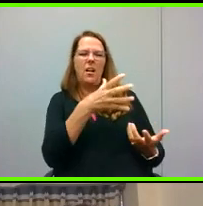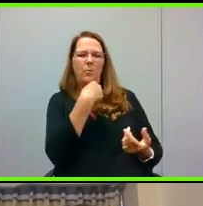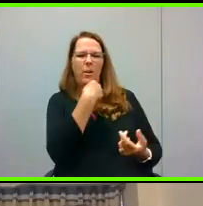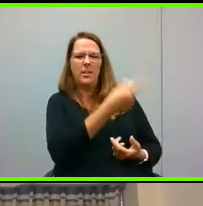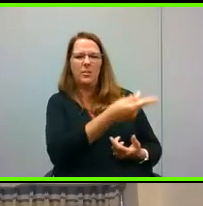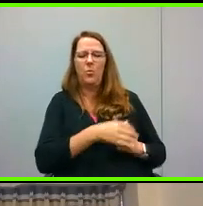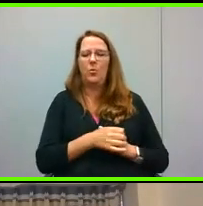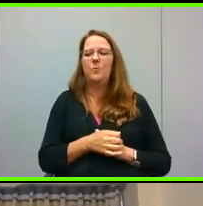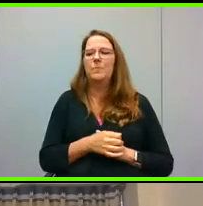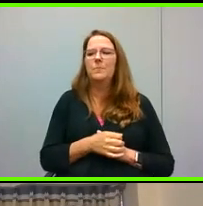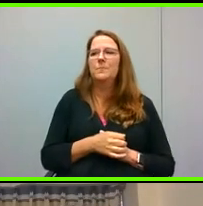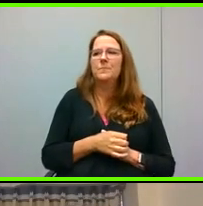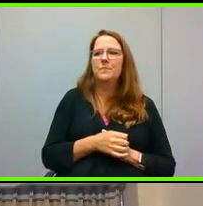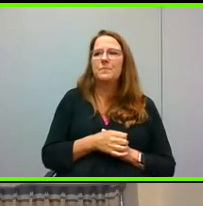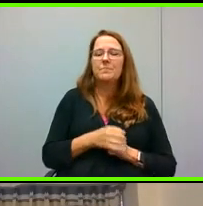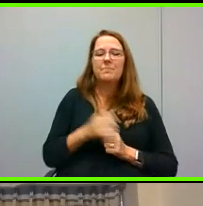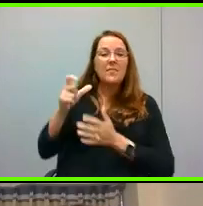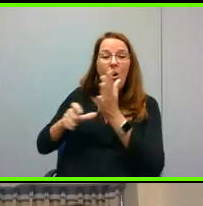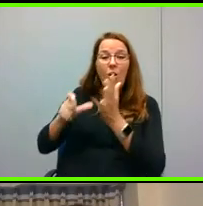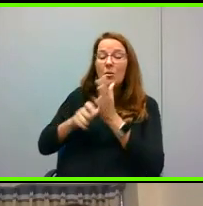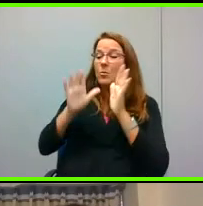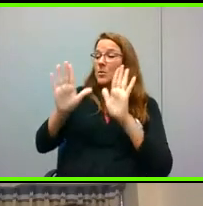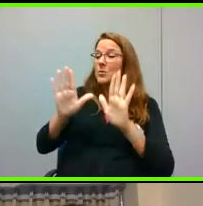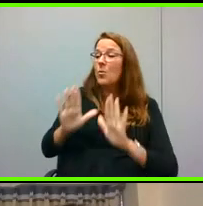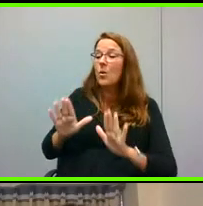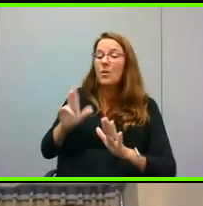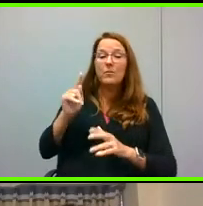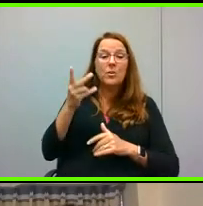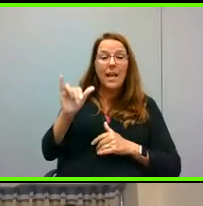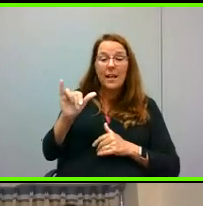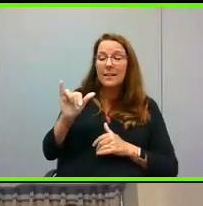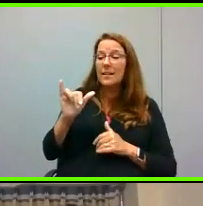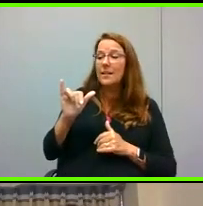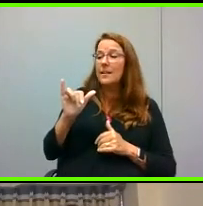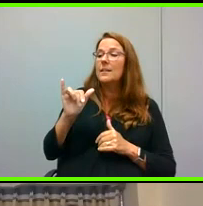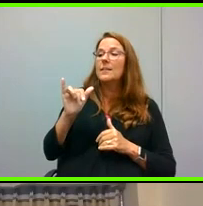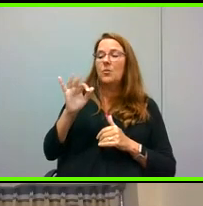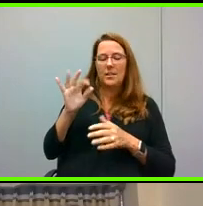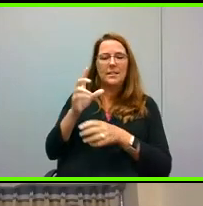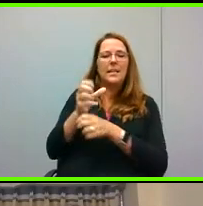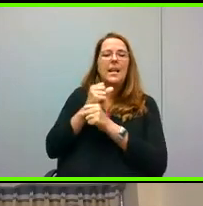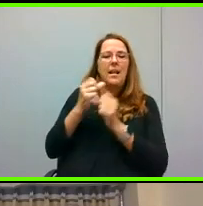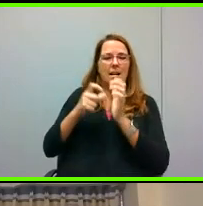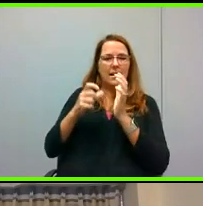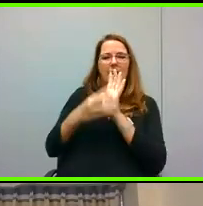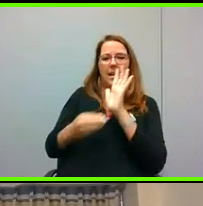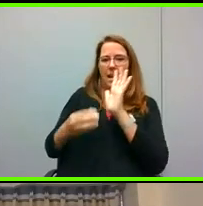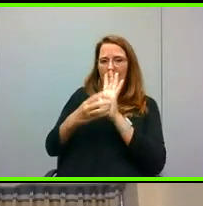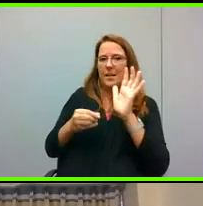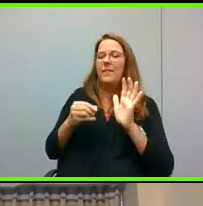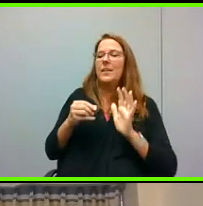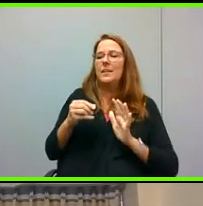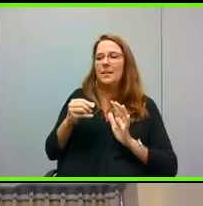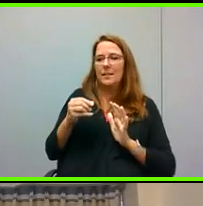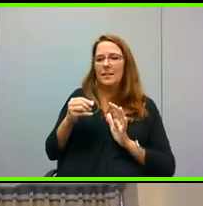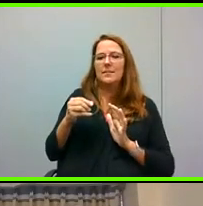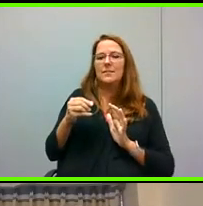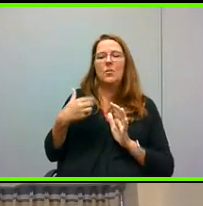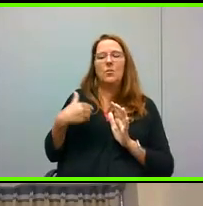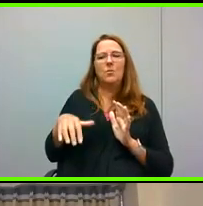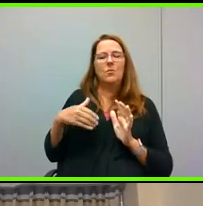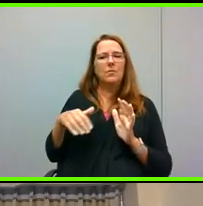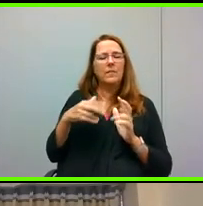was wonderful, Kathy. Although I do not take the Richmond Times Dispatch, I did get a copy of it. So that was very warming